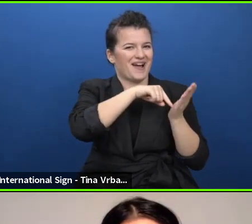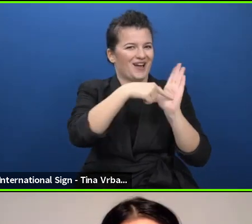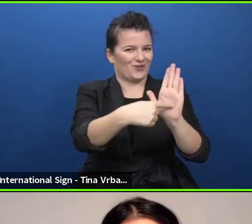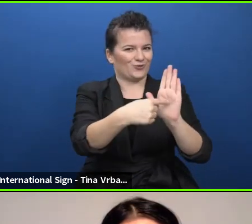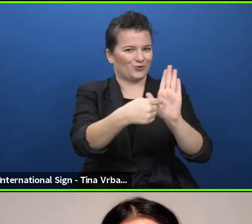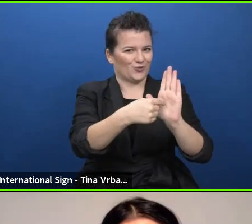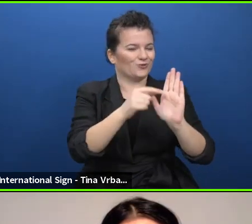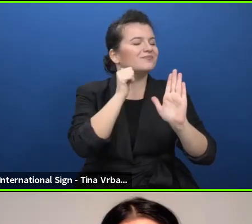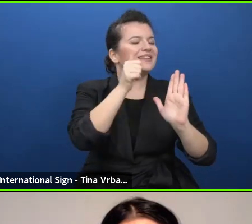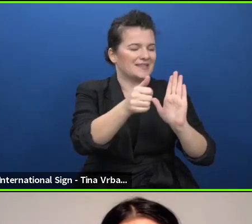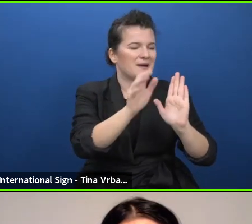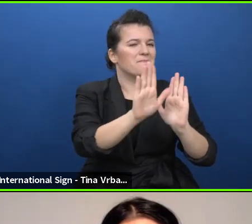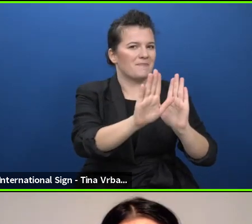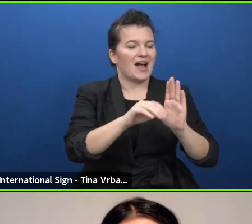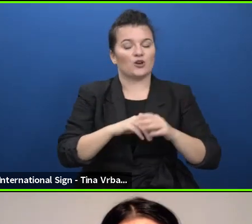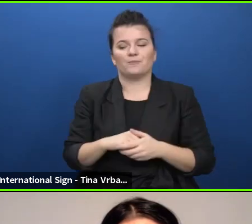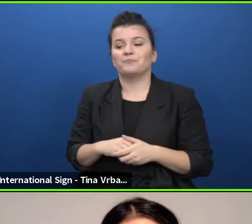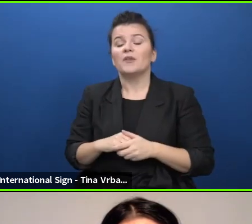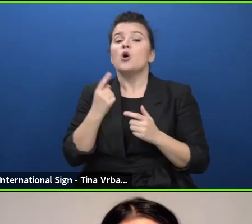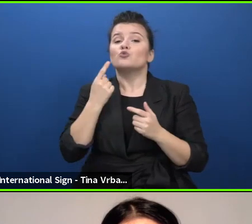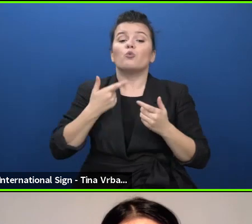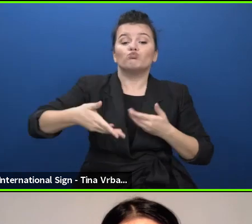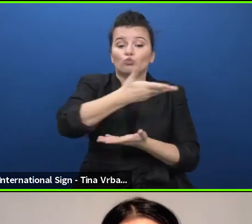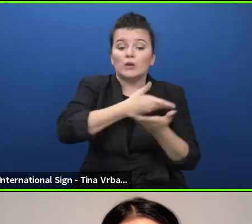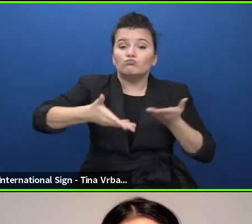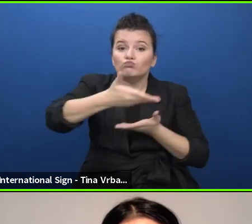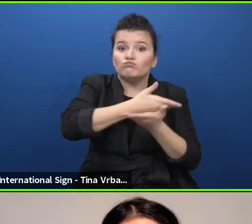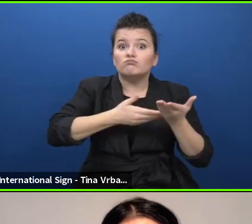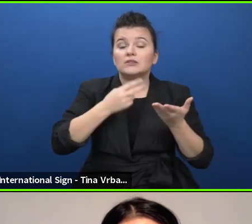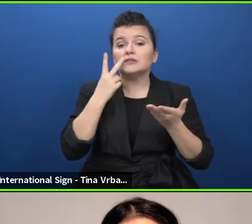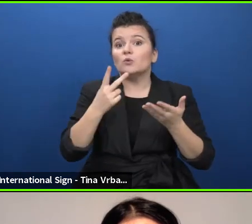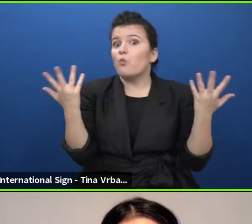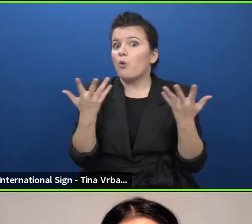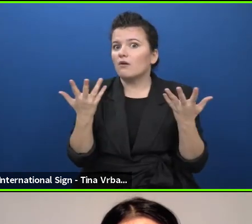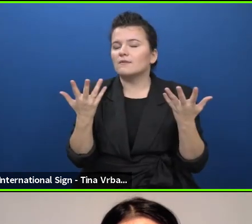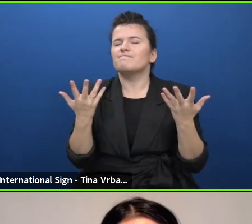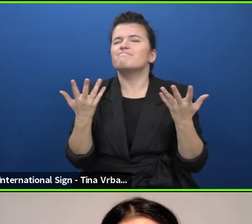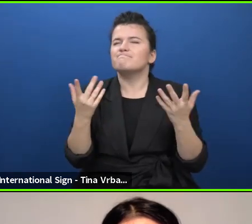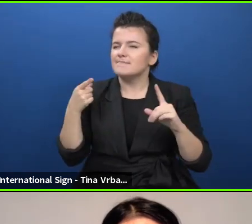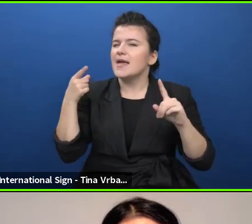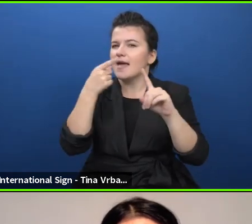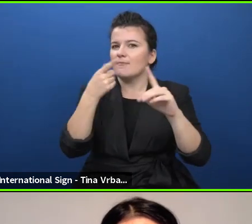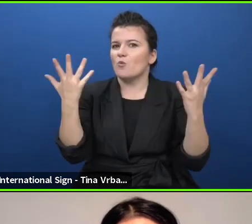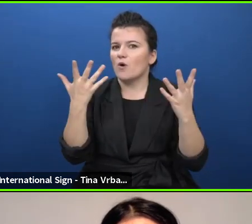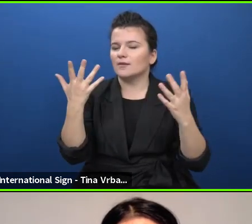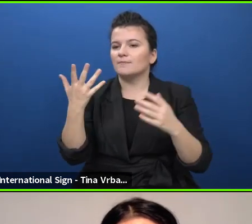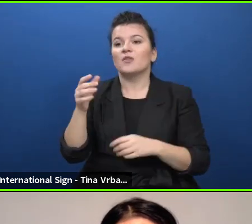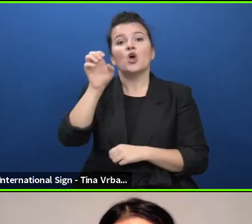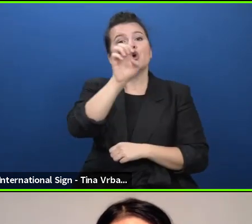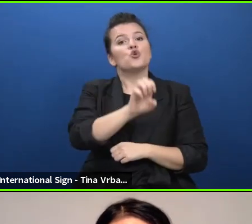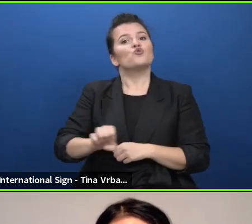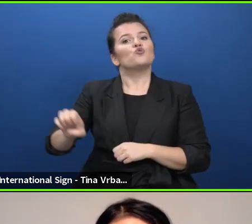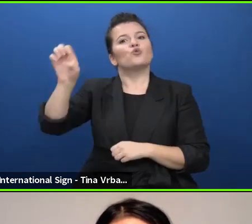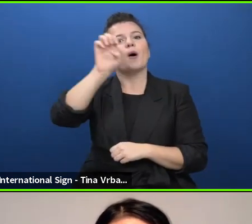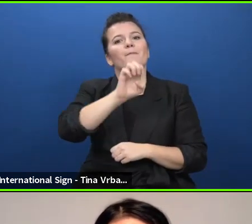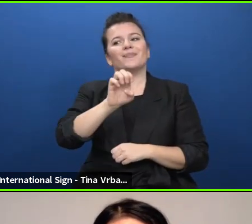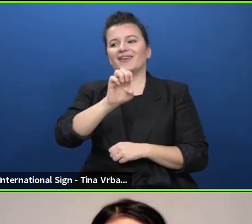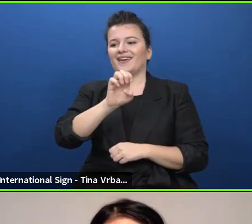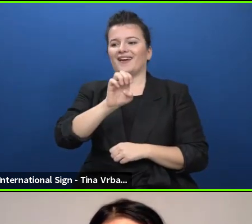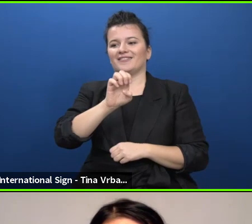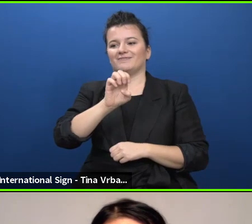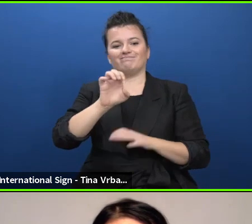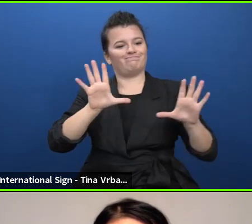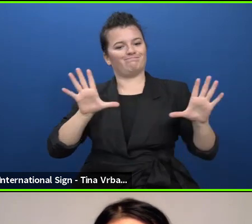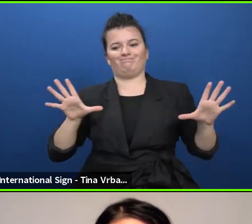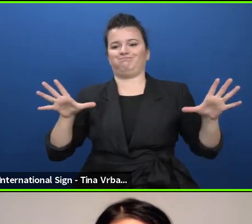where people would come together across the European board, obviously in the setting